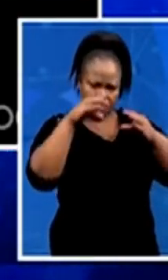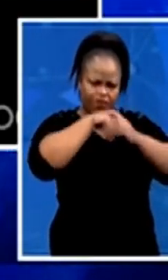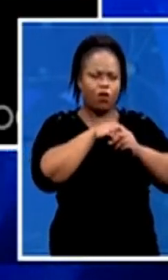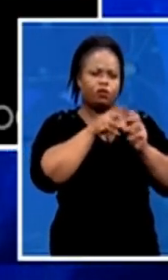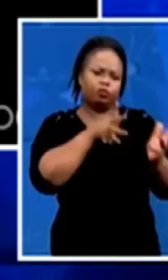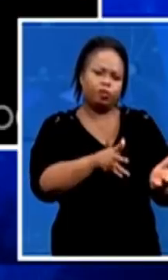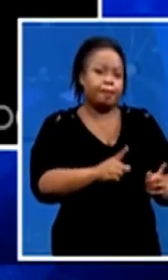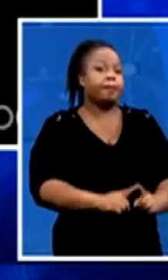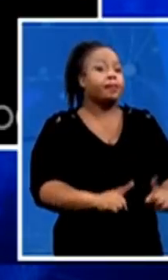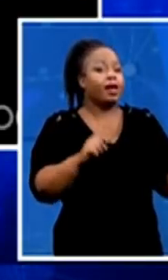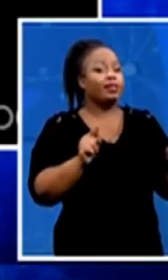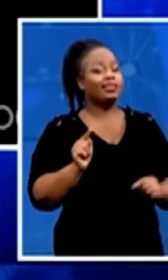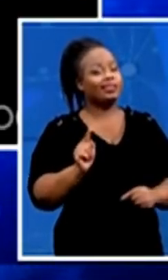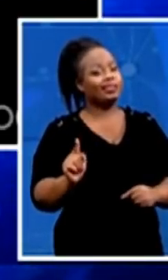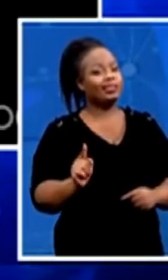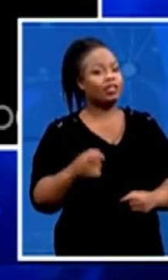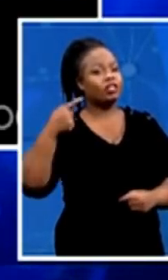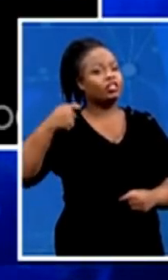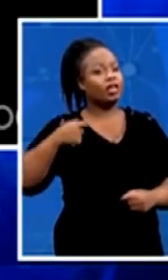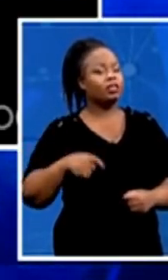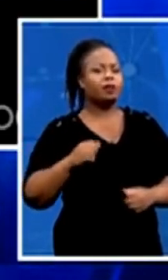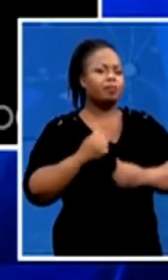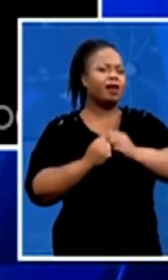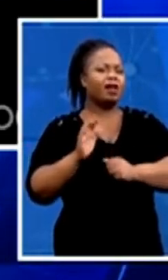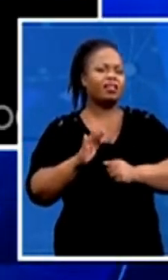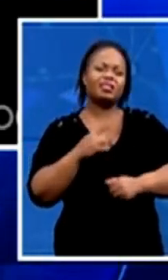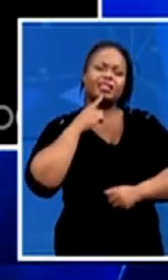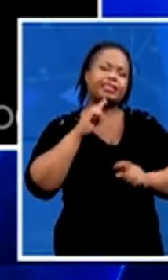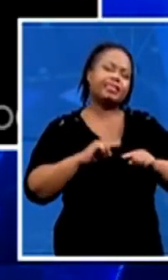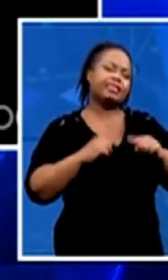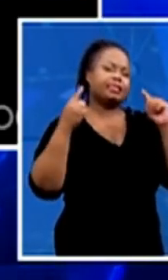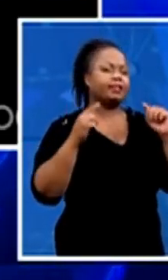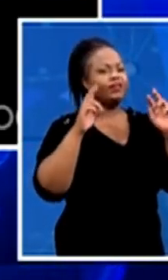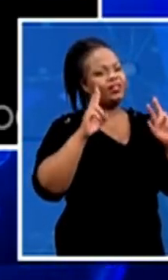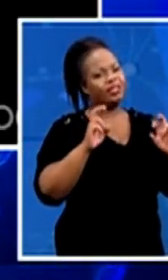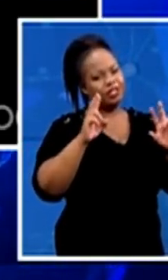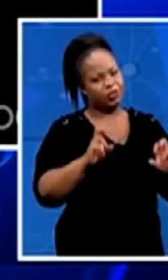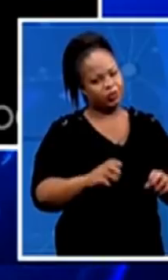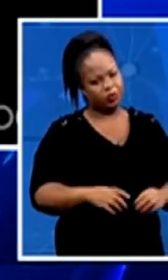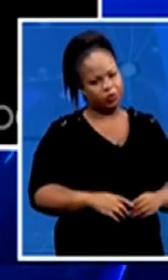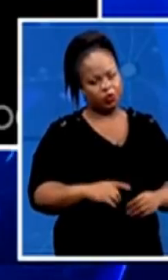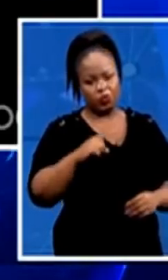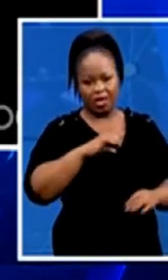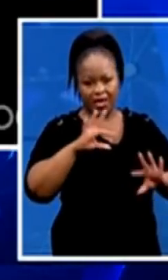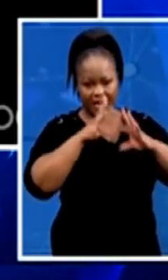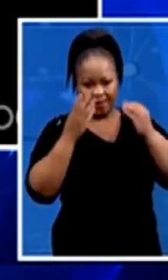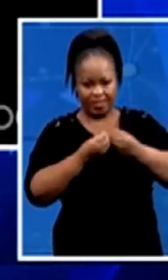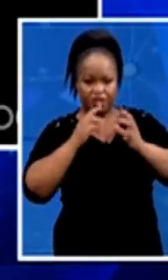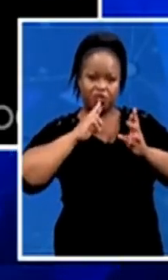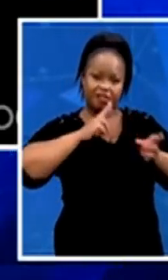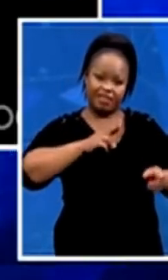that is a totally different issue. Those references relate to the question of